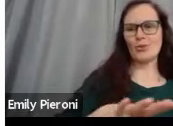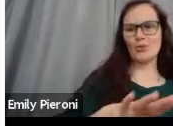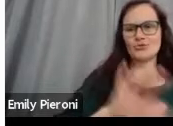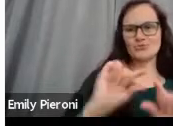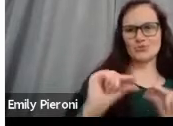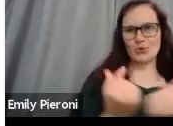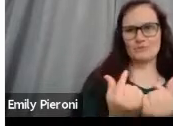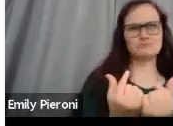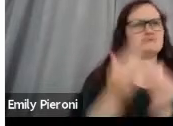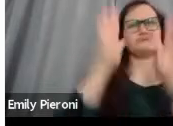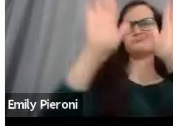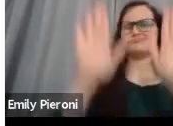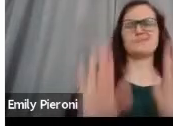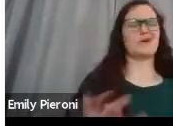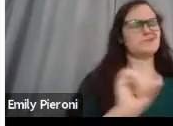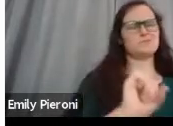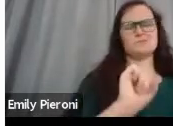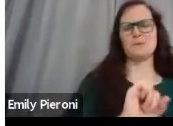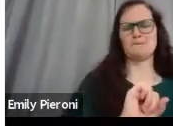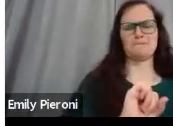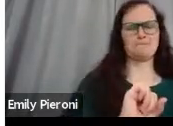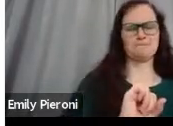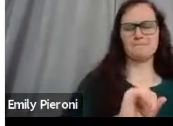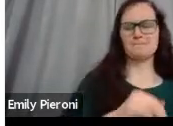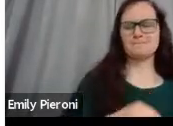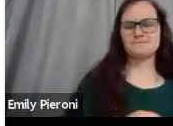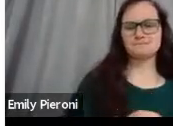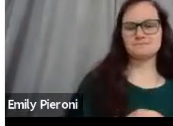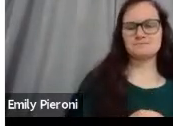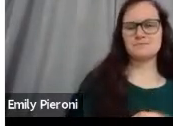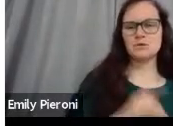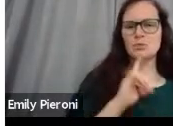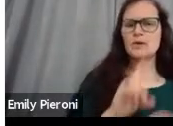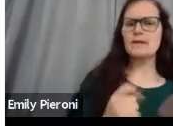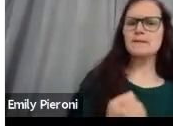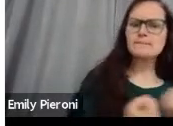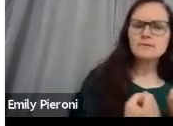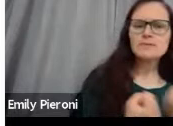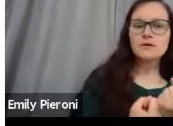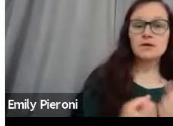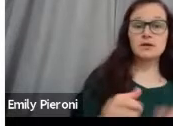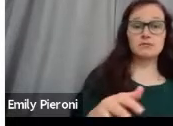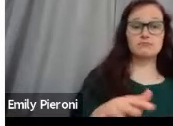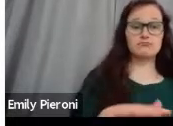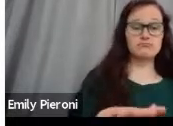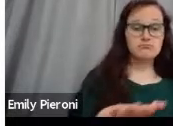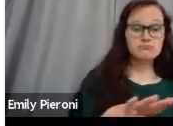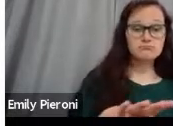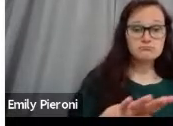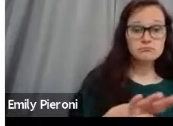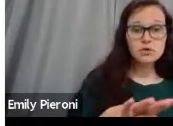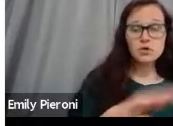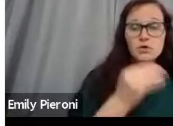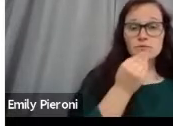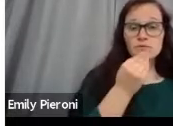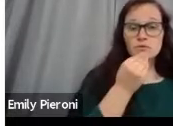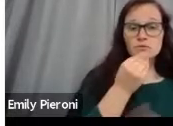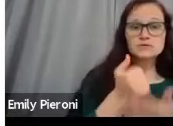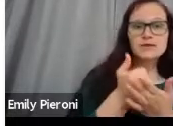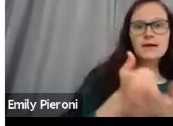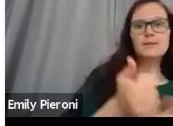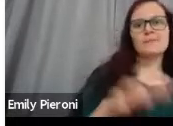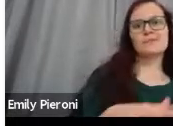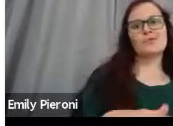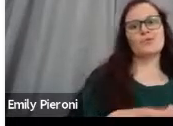has done a great job of promoting local food to help local families.